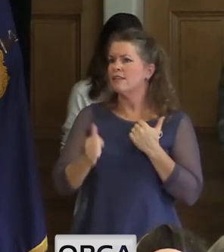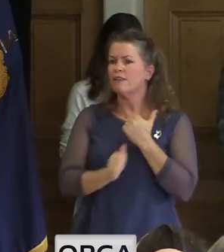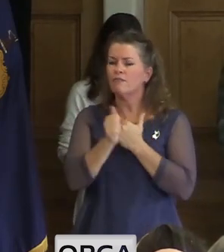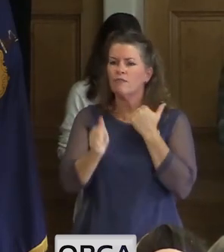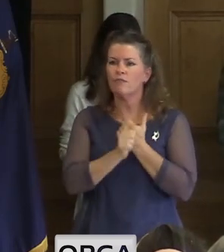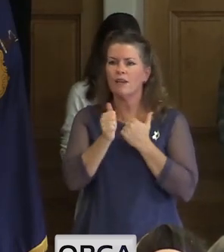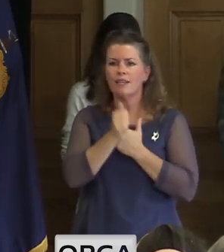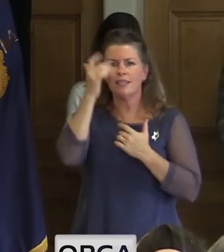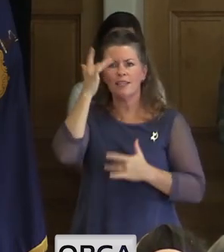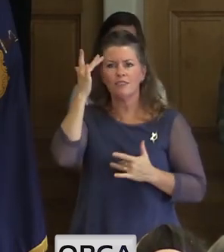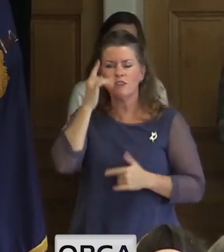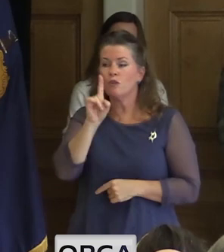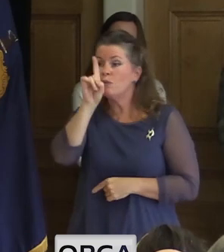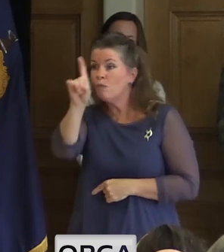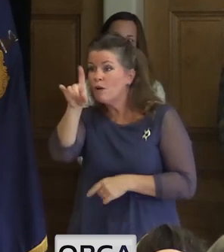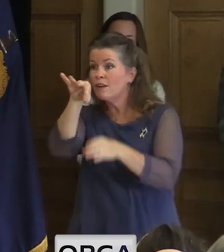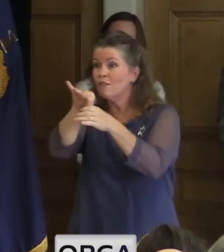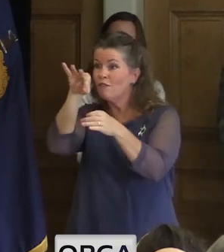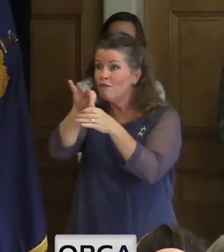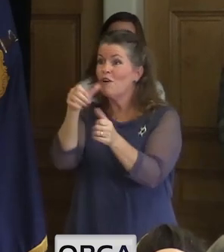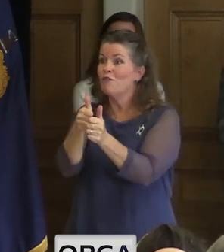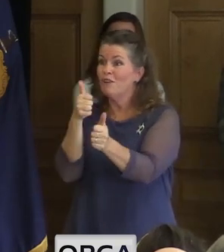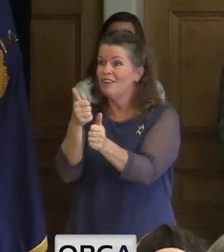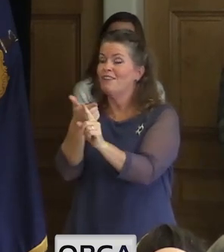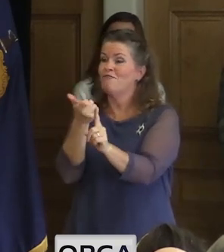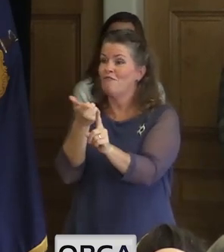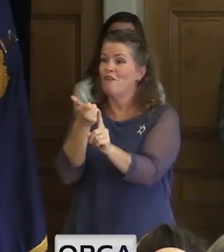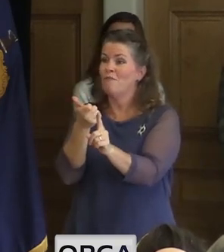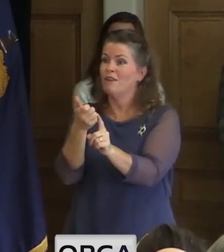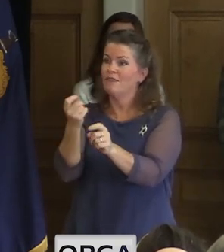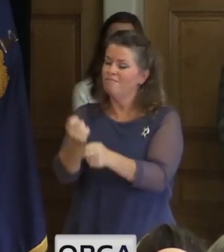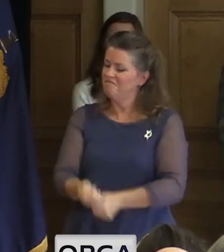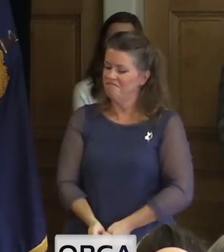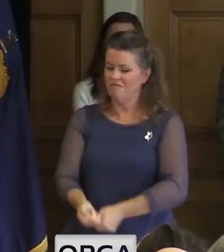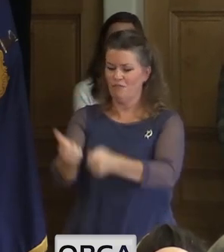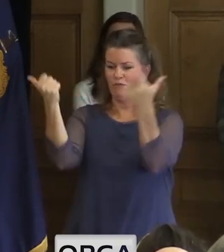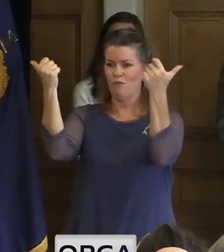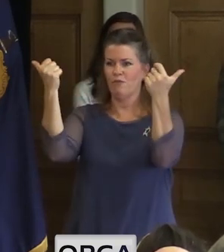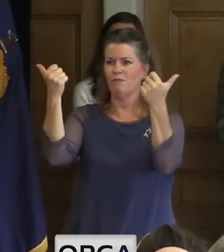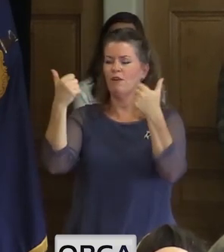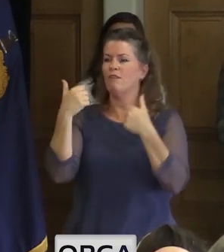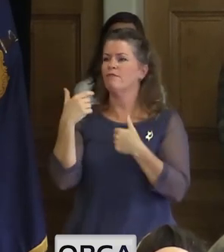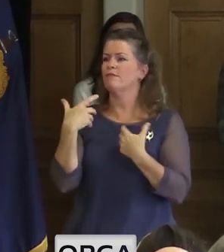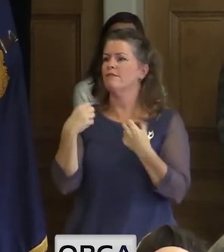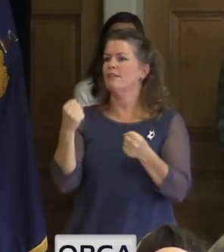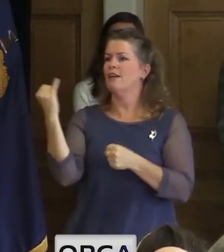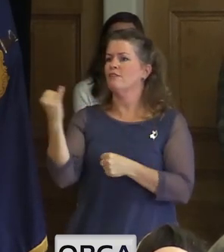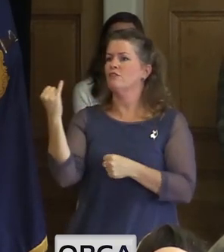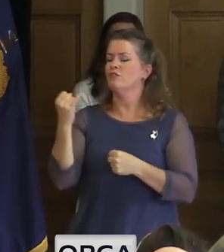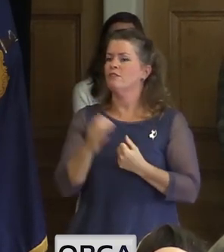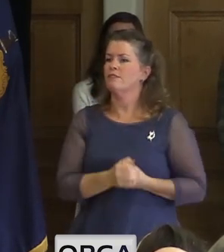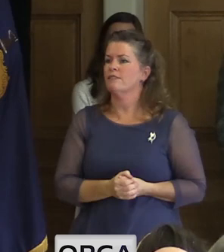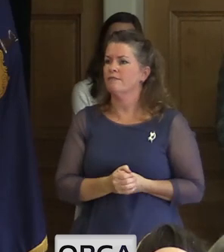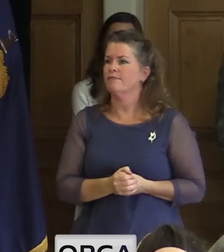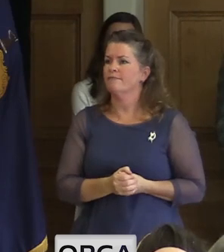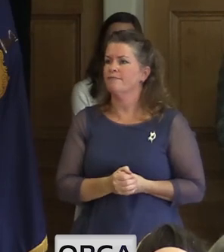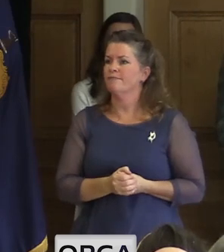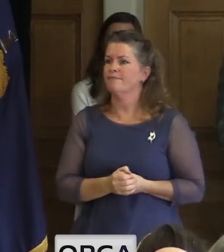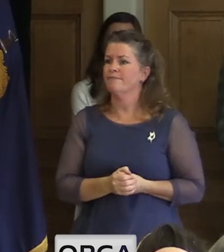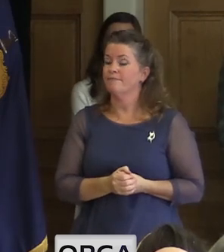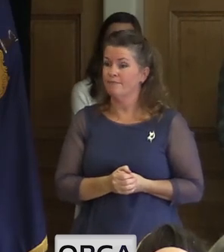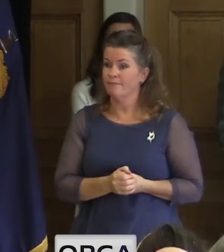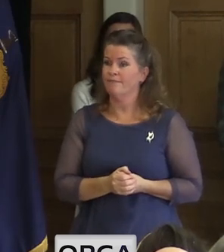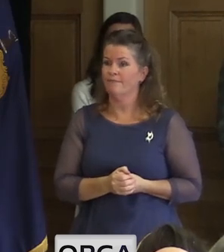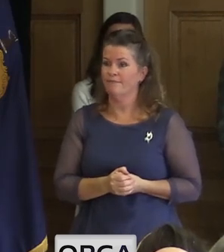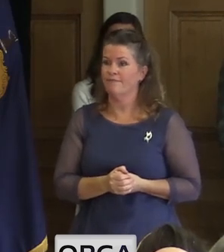They were one vote away of throwing 32 million people off the health insurance they have. But